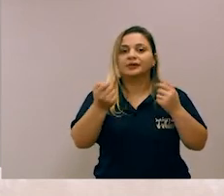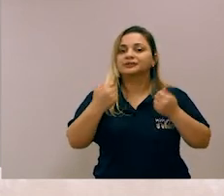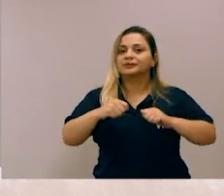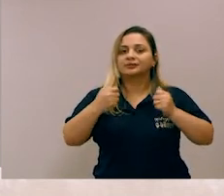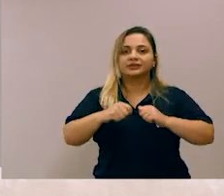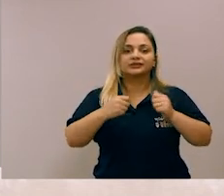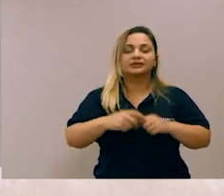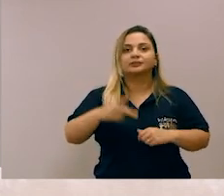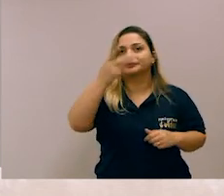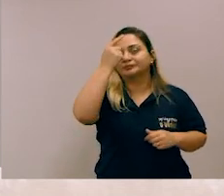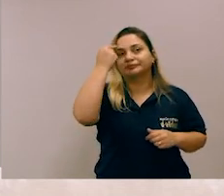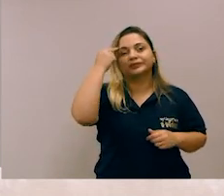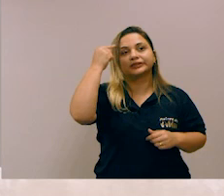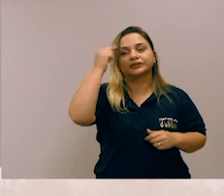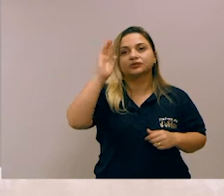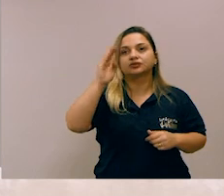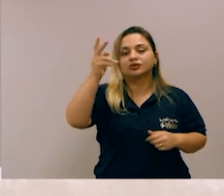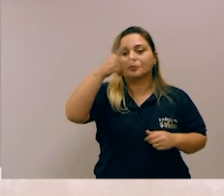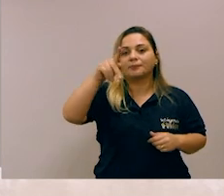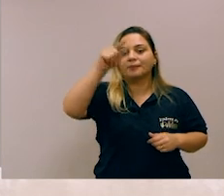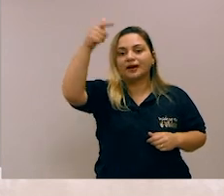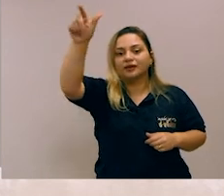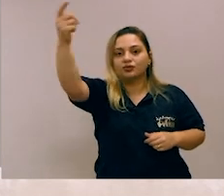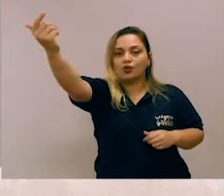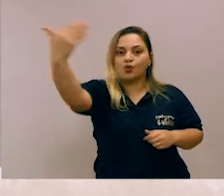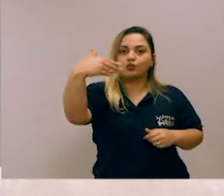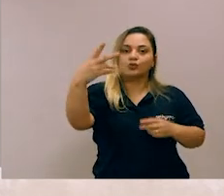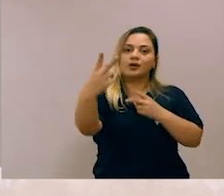the state, and we are even thinking of